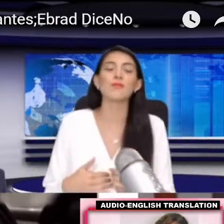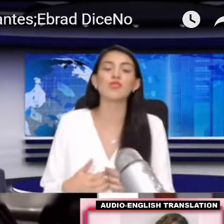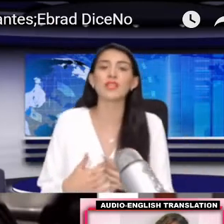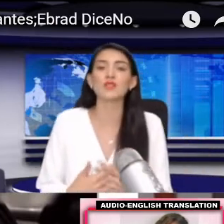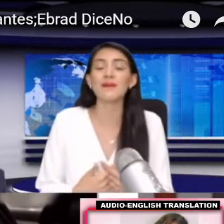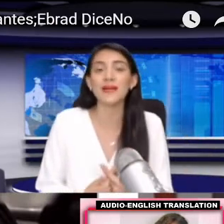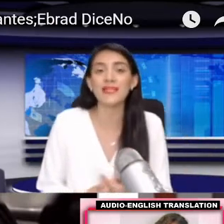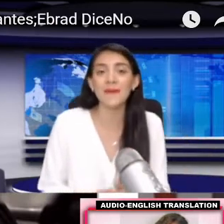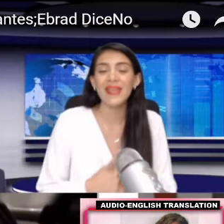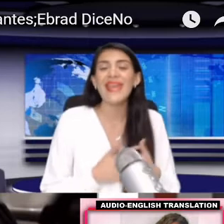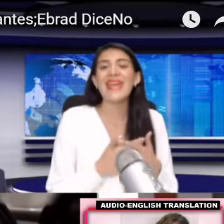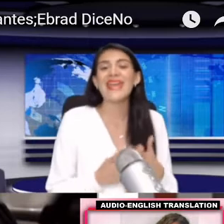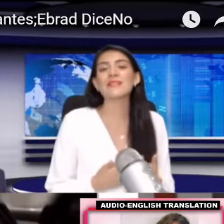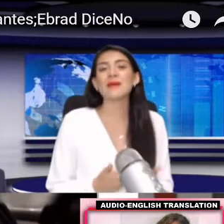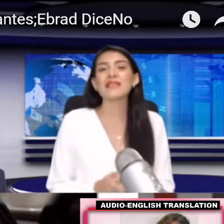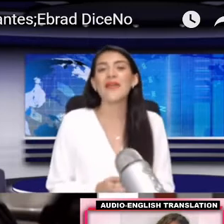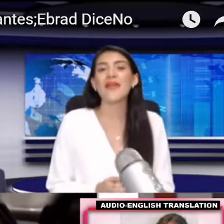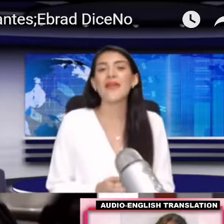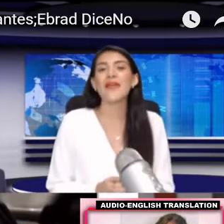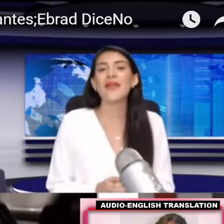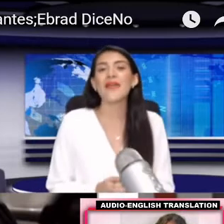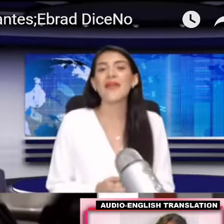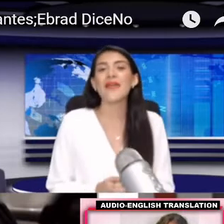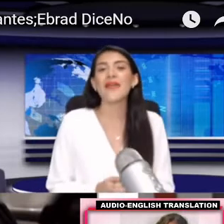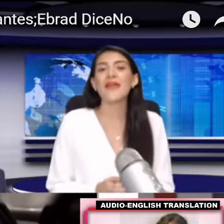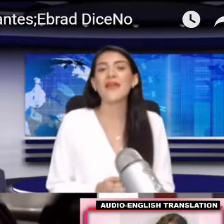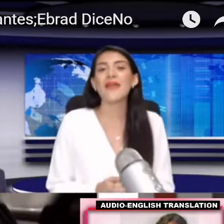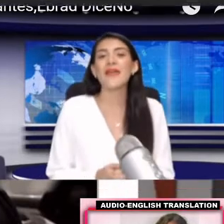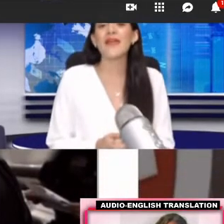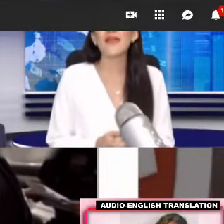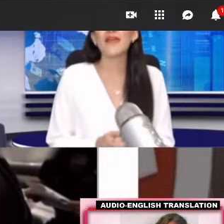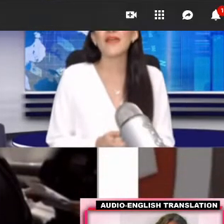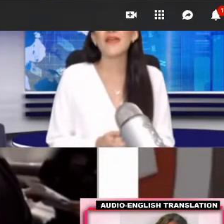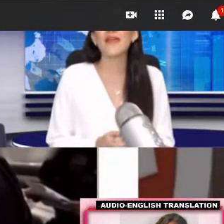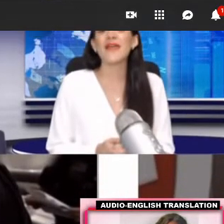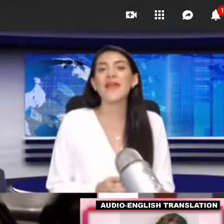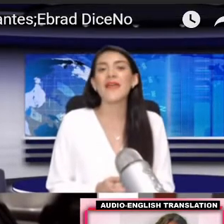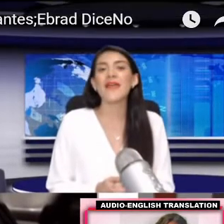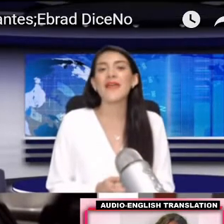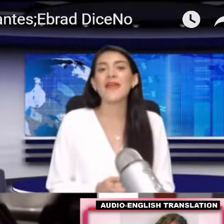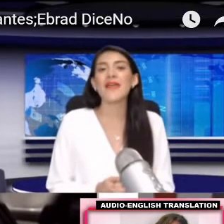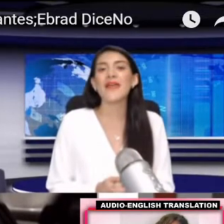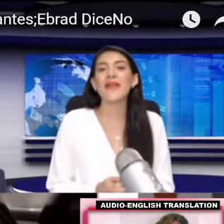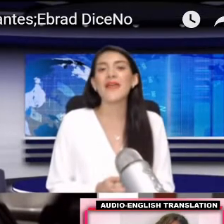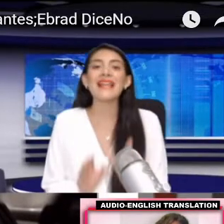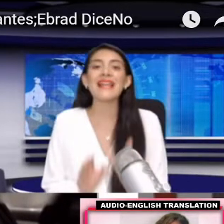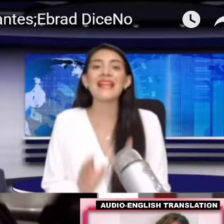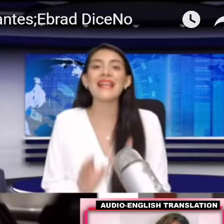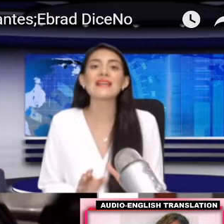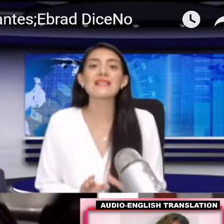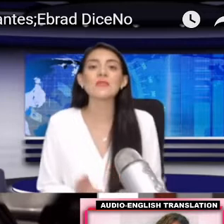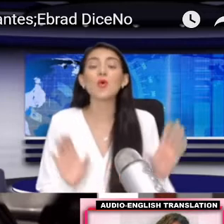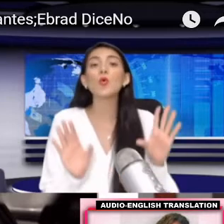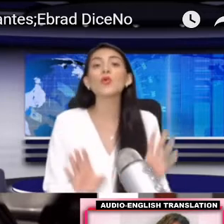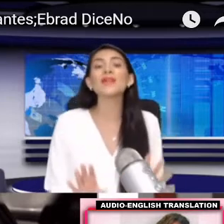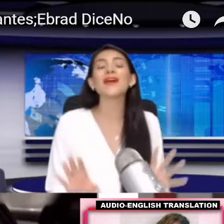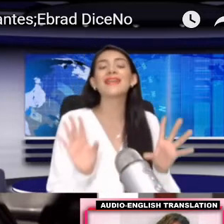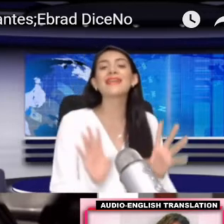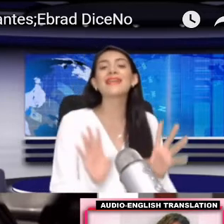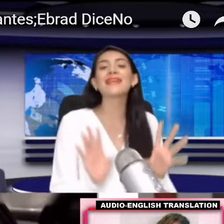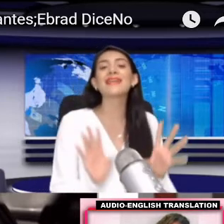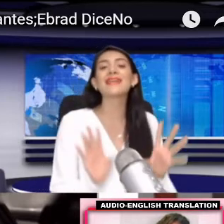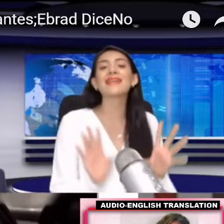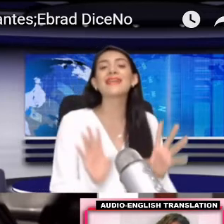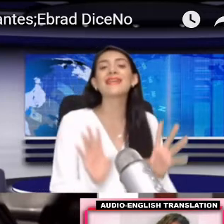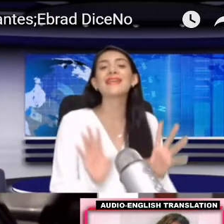ya sabemos que su campaña es because basada we know that his campaign is based on en el racismo única